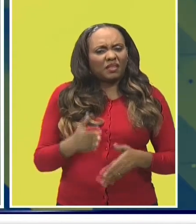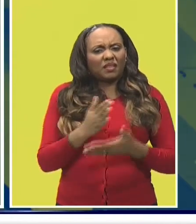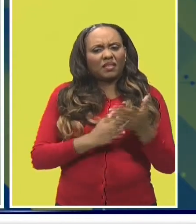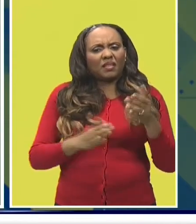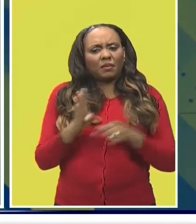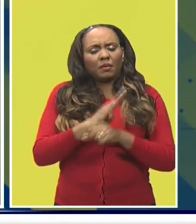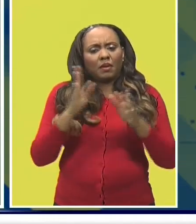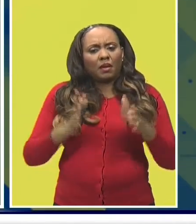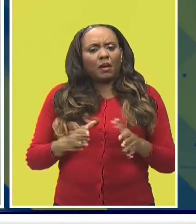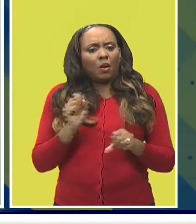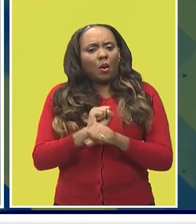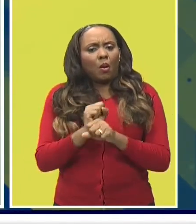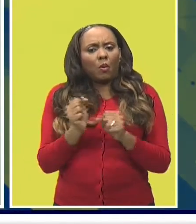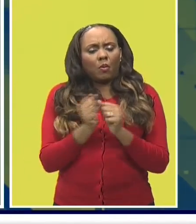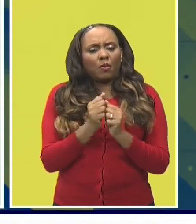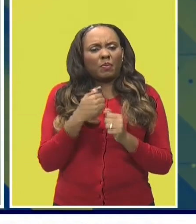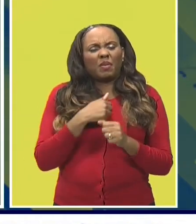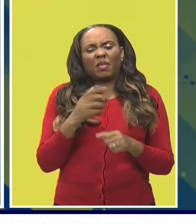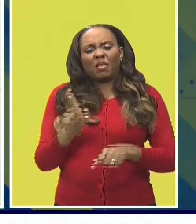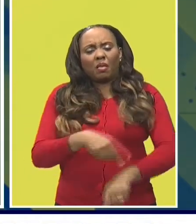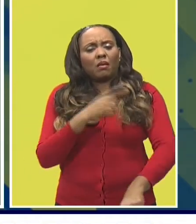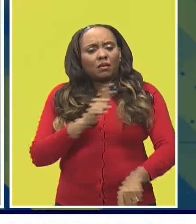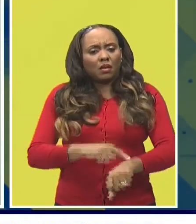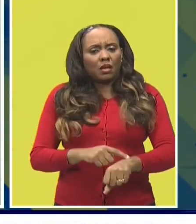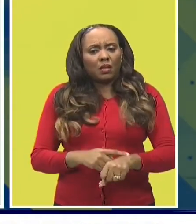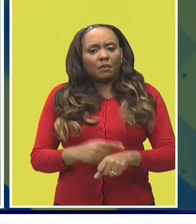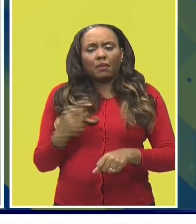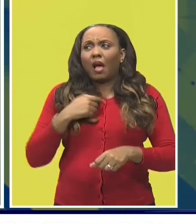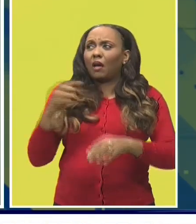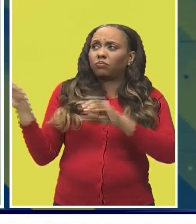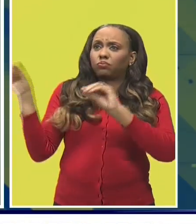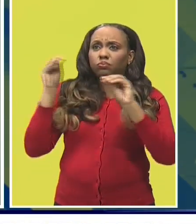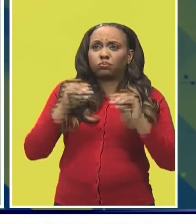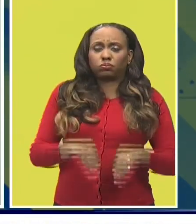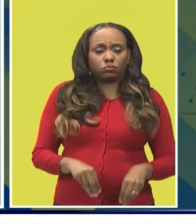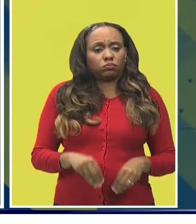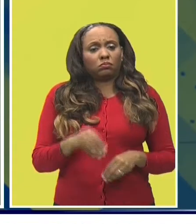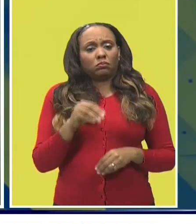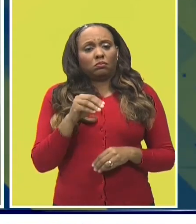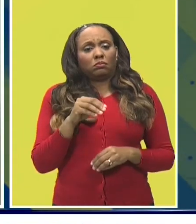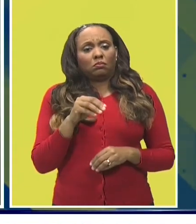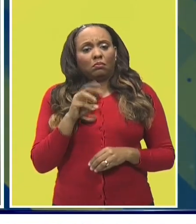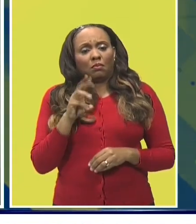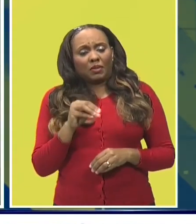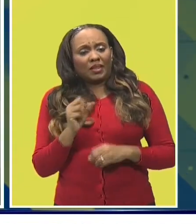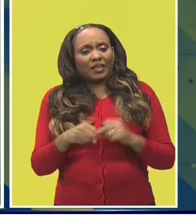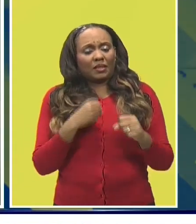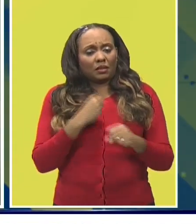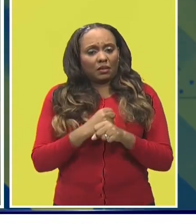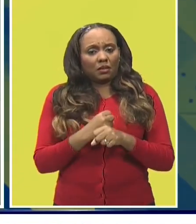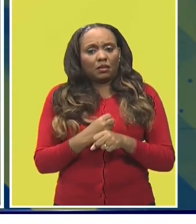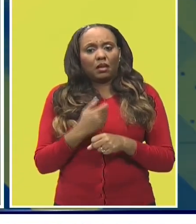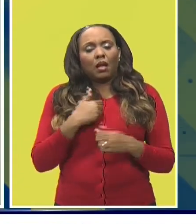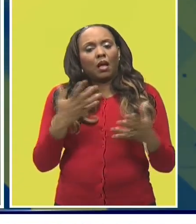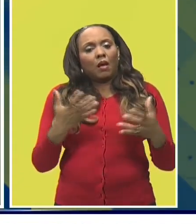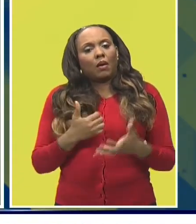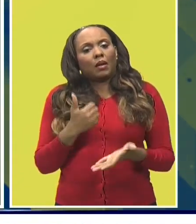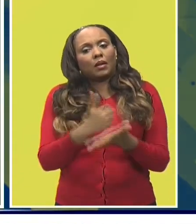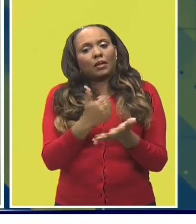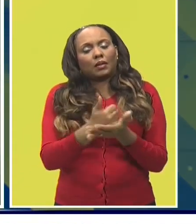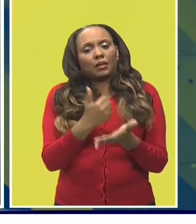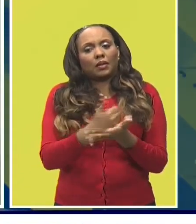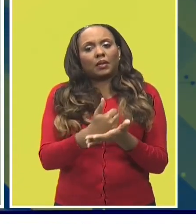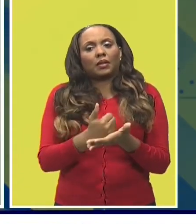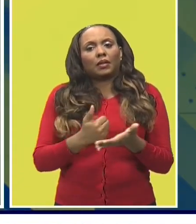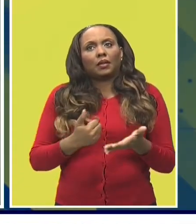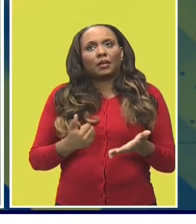60 years I've been in Barbados a nice Christmas gift of being able to give them the goods at half